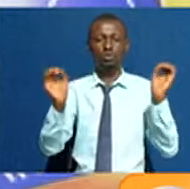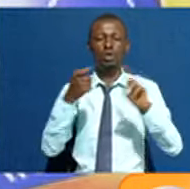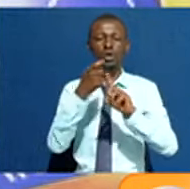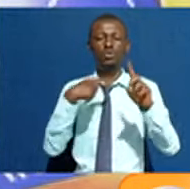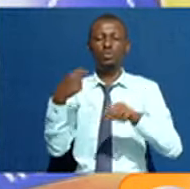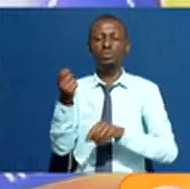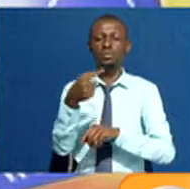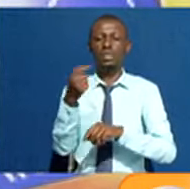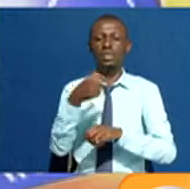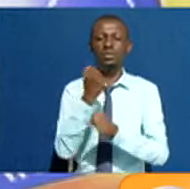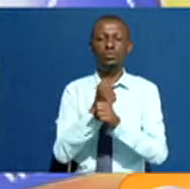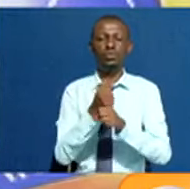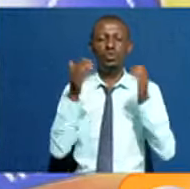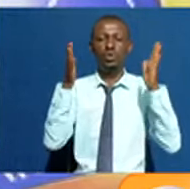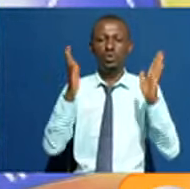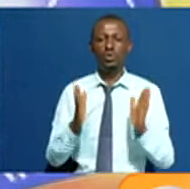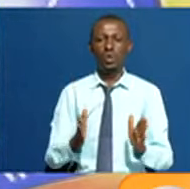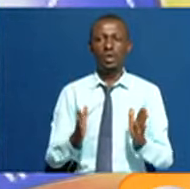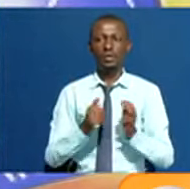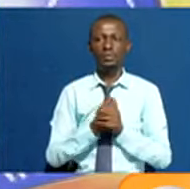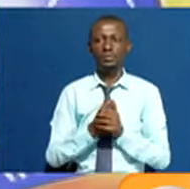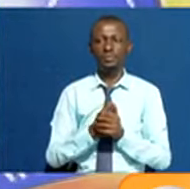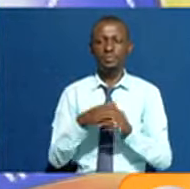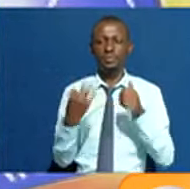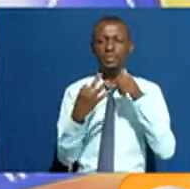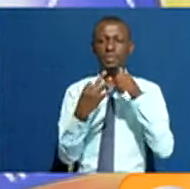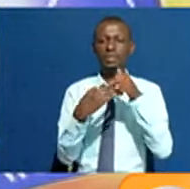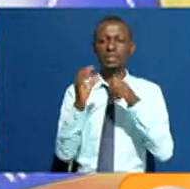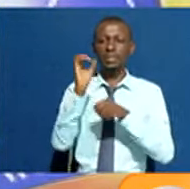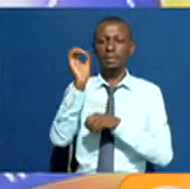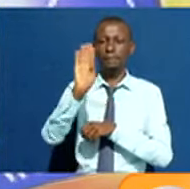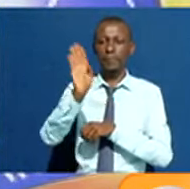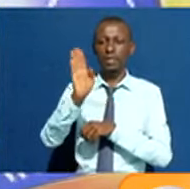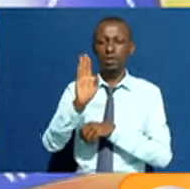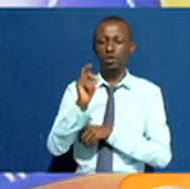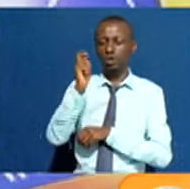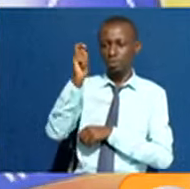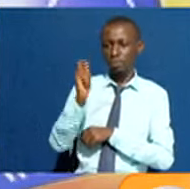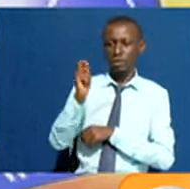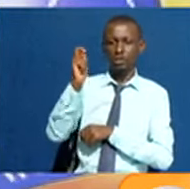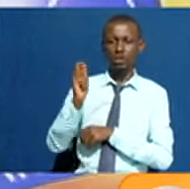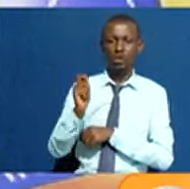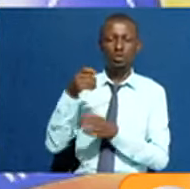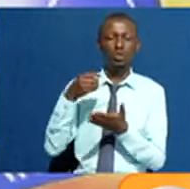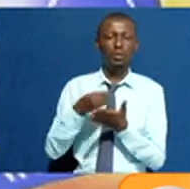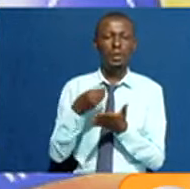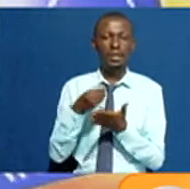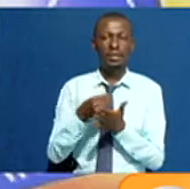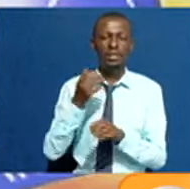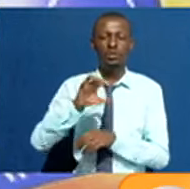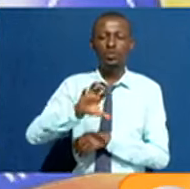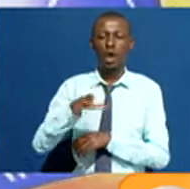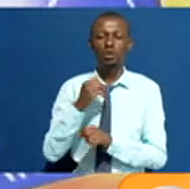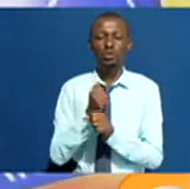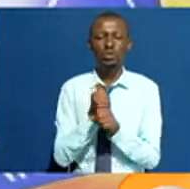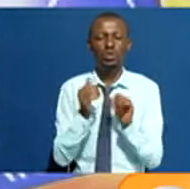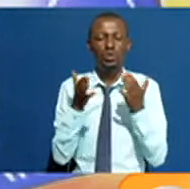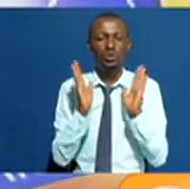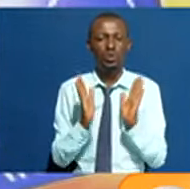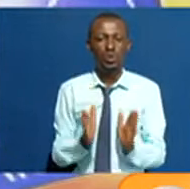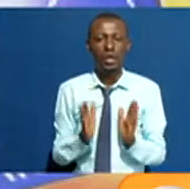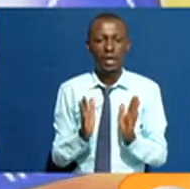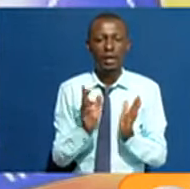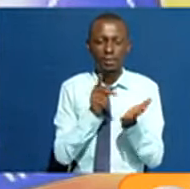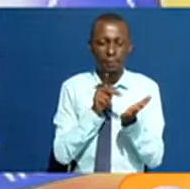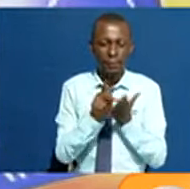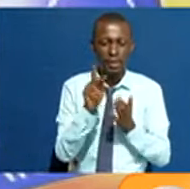employees' salaries. They noted that 80 billion shillings worth of pension contributions of county employees are yet to